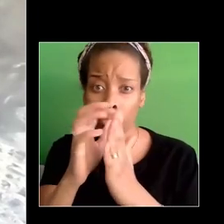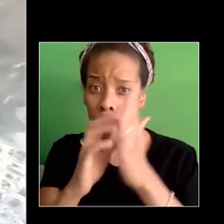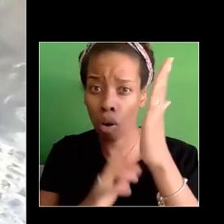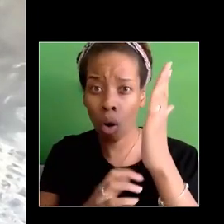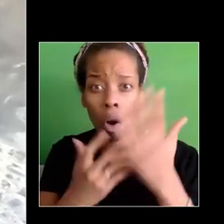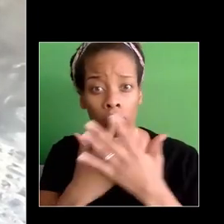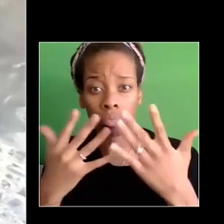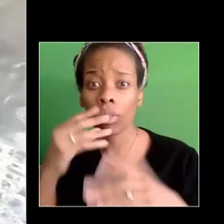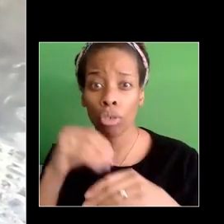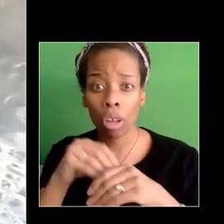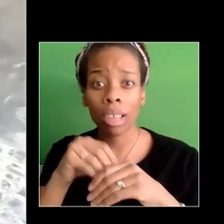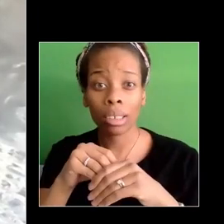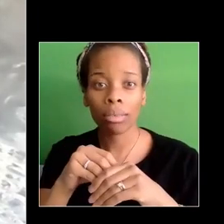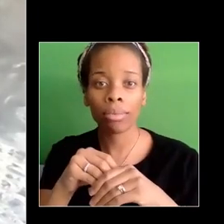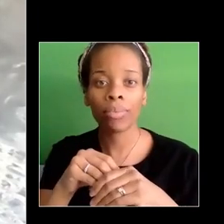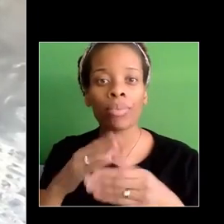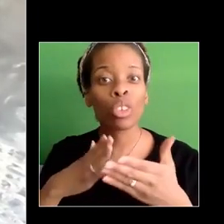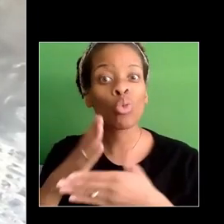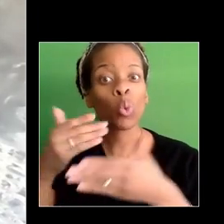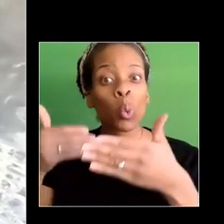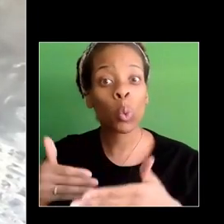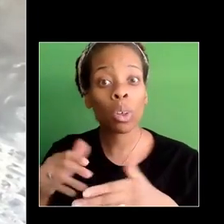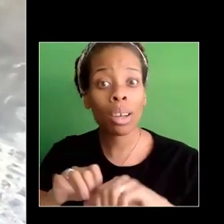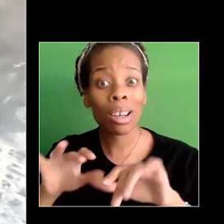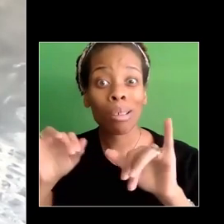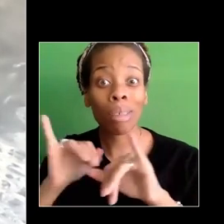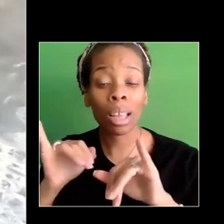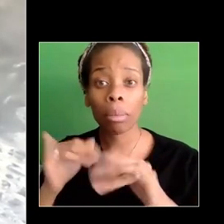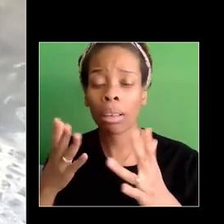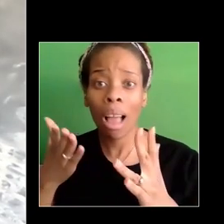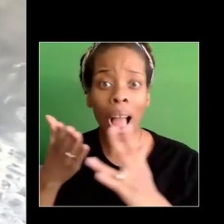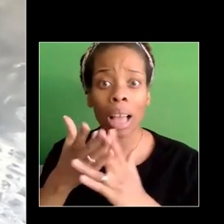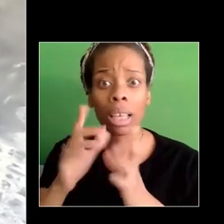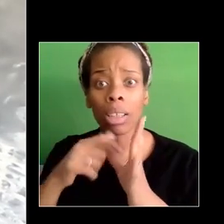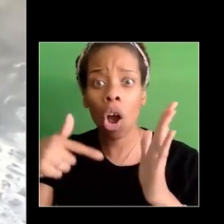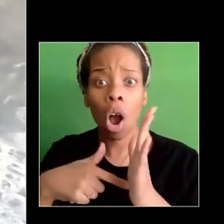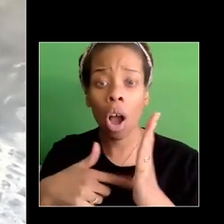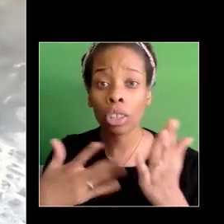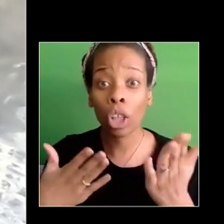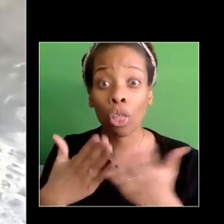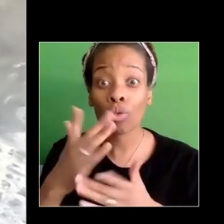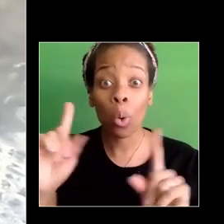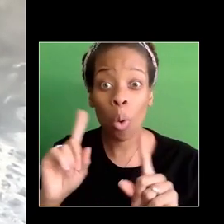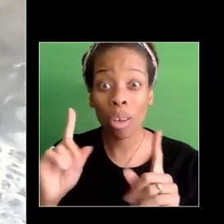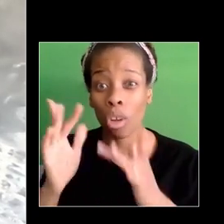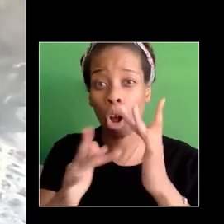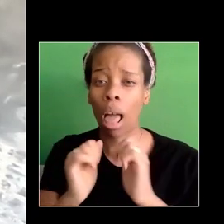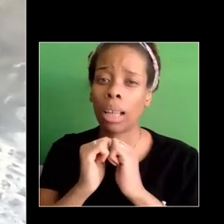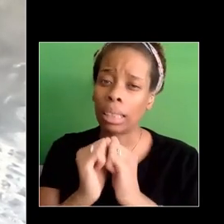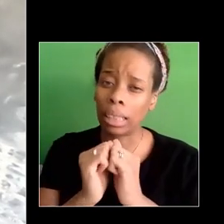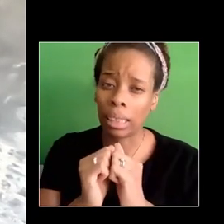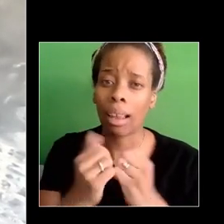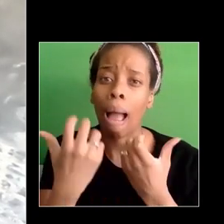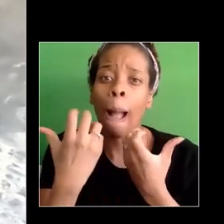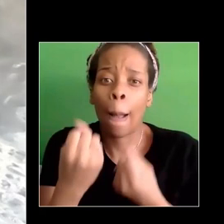as we all manage through this moment, our ability to access art in these ways is so significant. So grateful for this